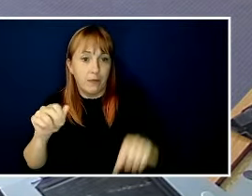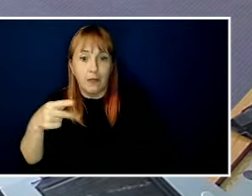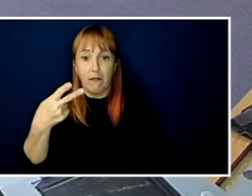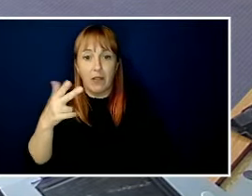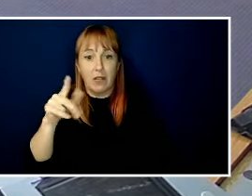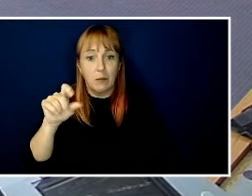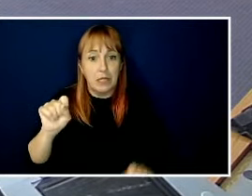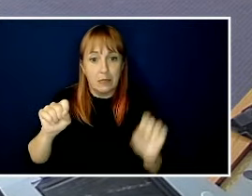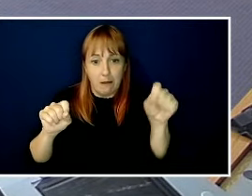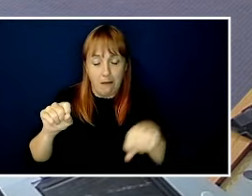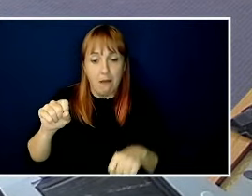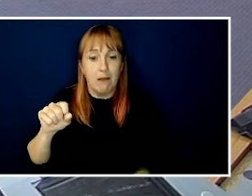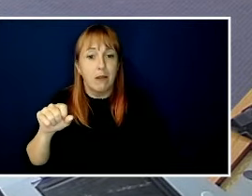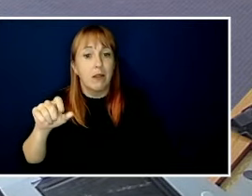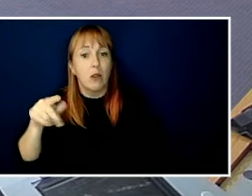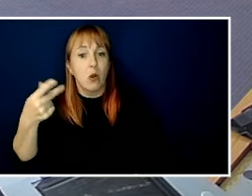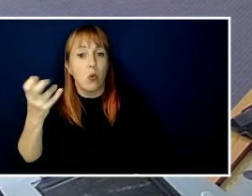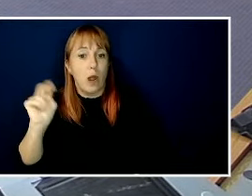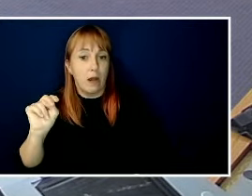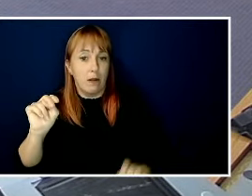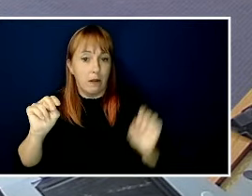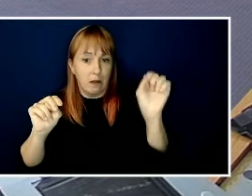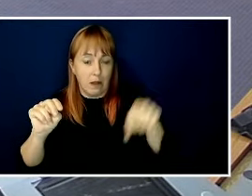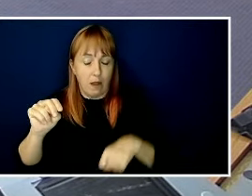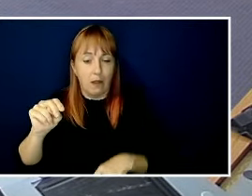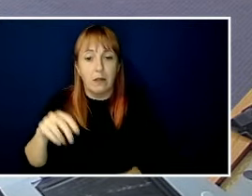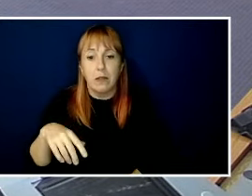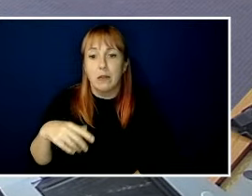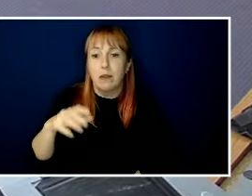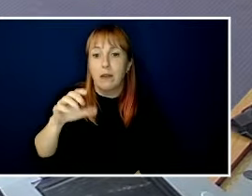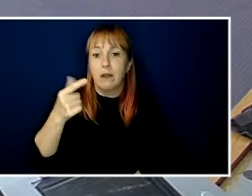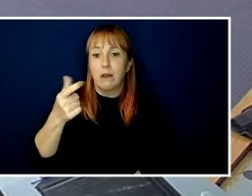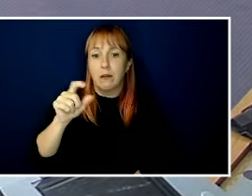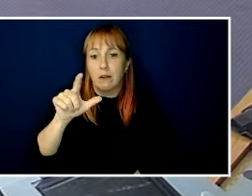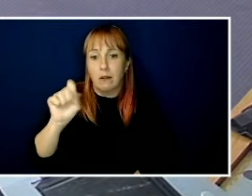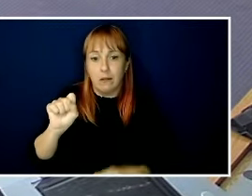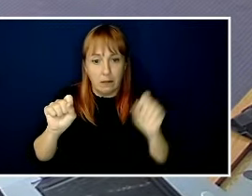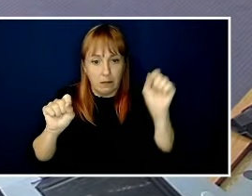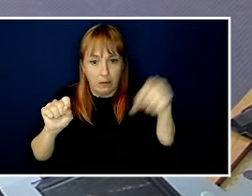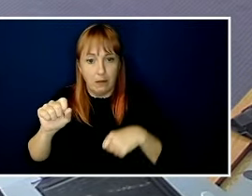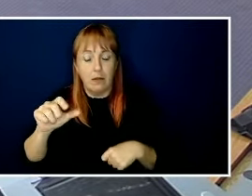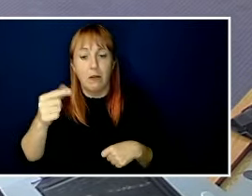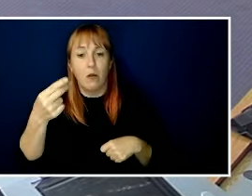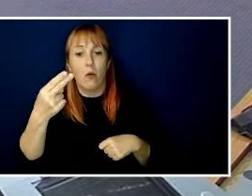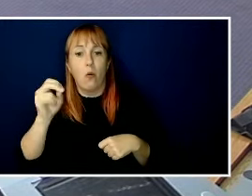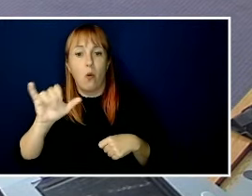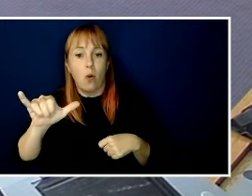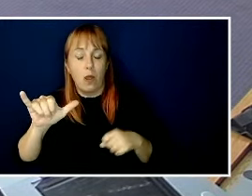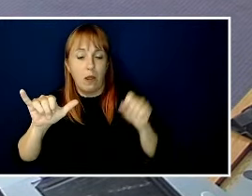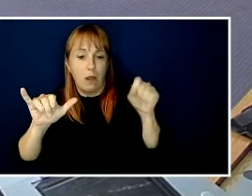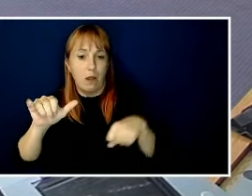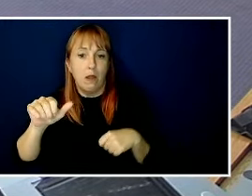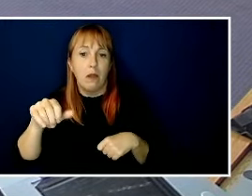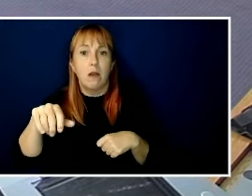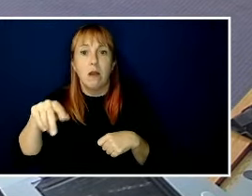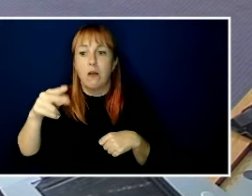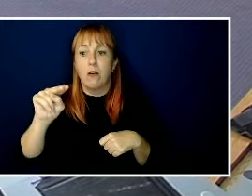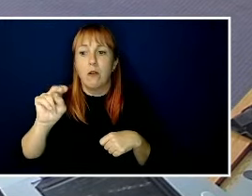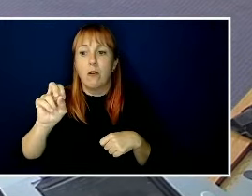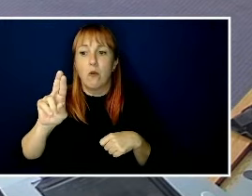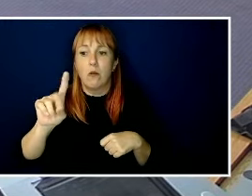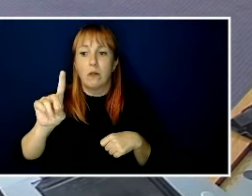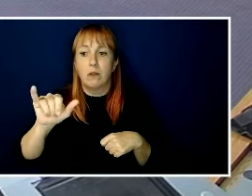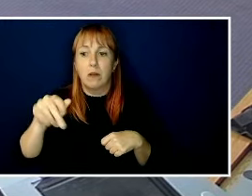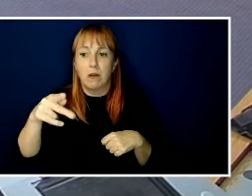Aye. Councillor Gwynn. Aye. Councillor Gonzalez. Aye. Councillor Hoy. Aye. Councillor Nordyke.